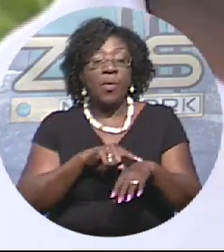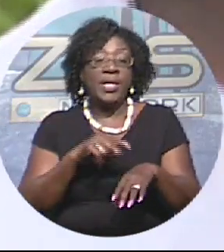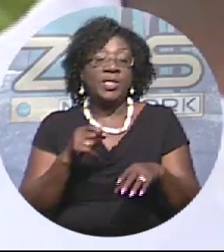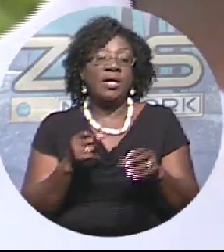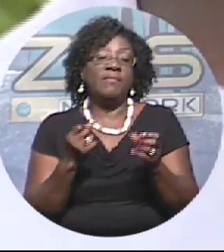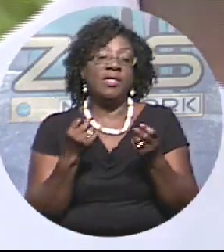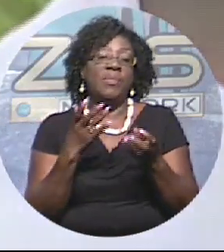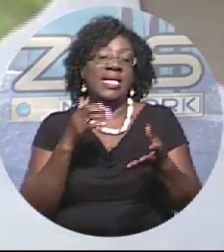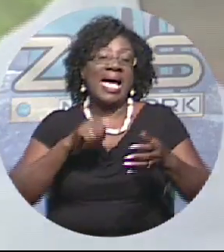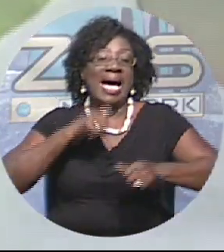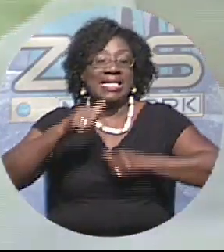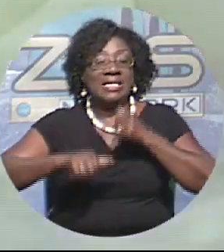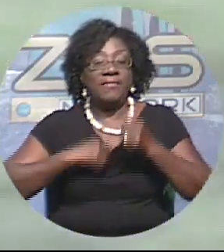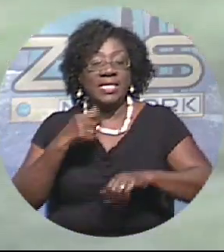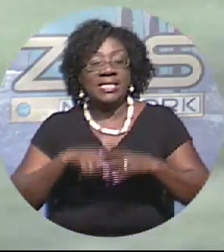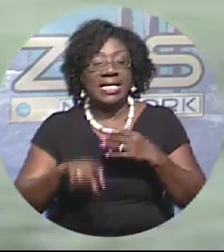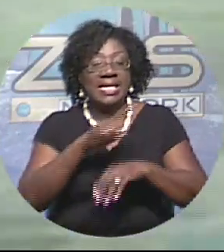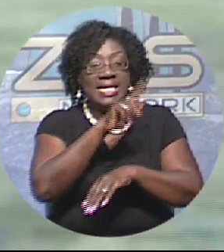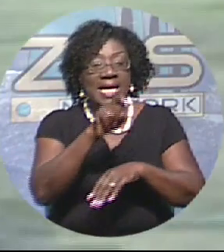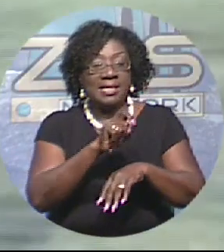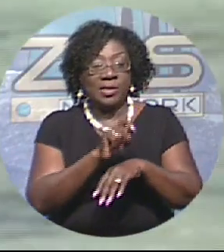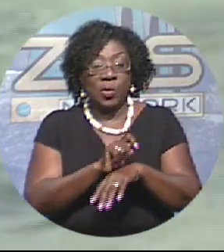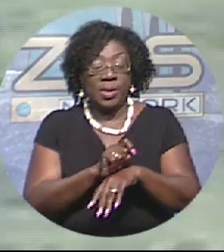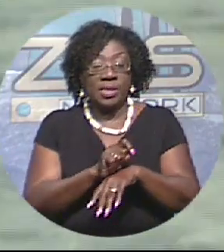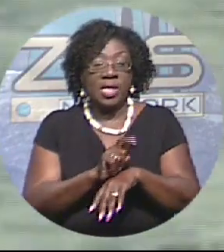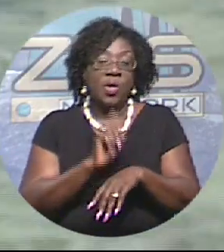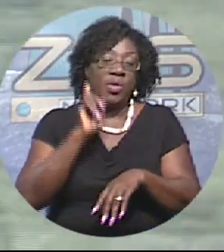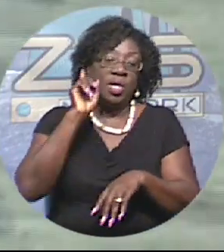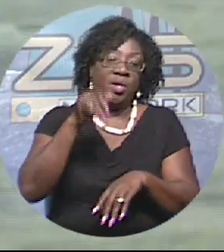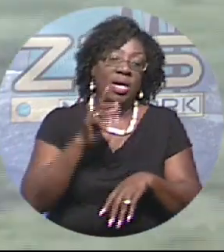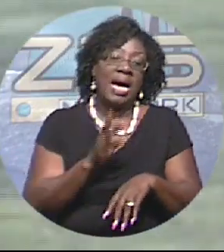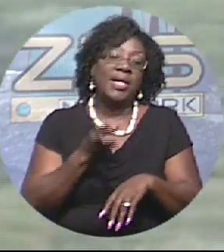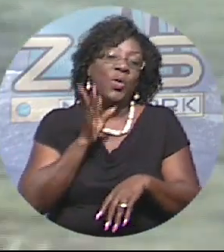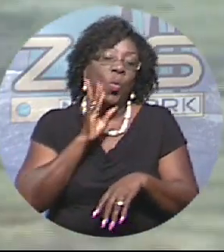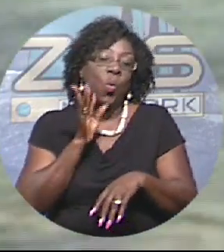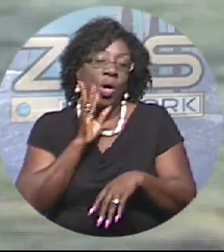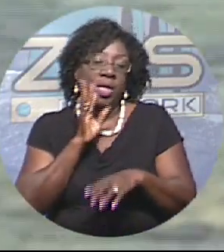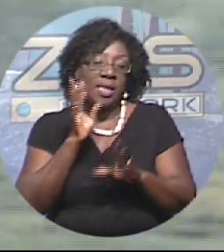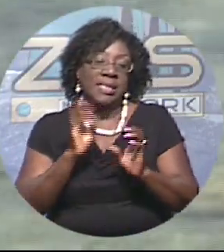I mean, you look and look at the water. I mean,